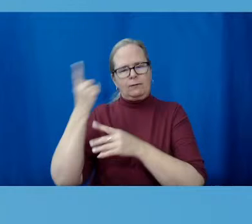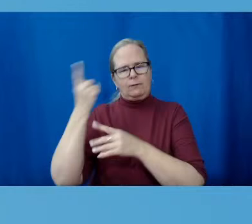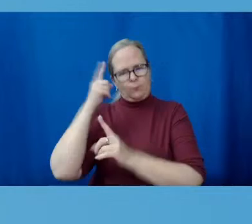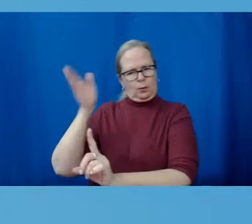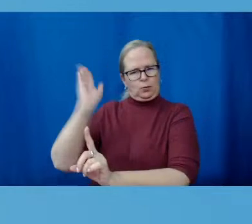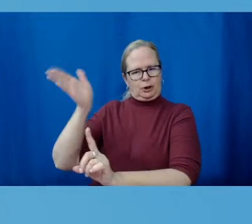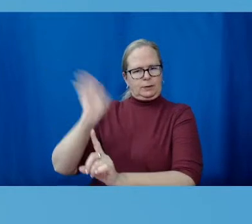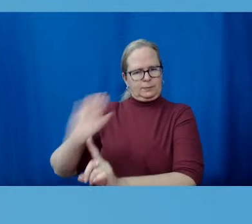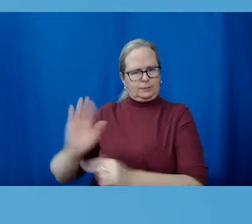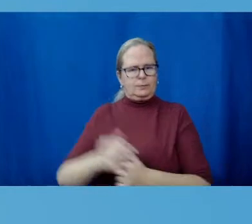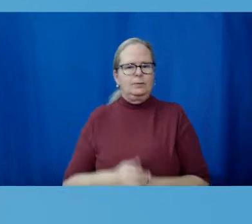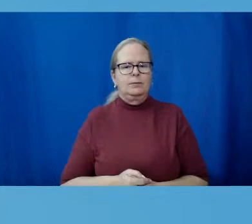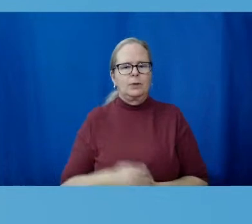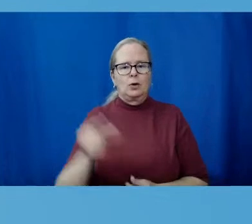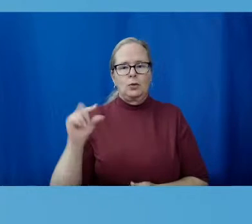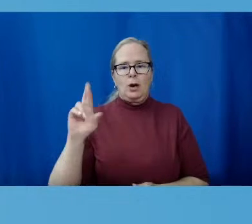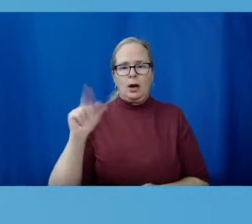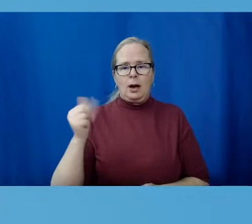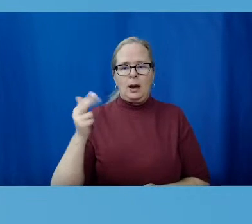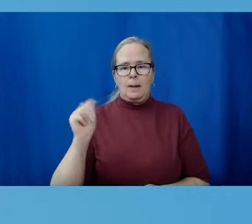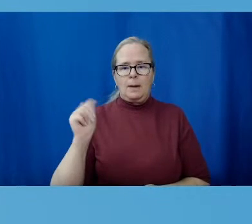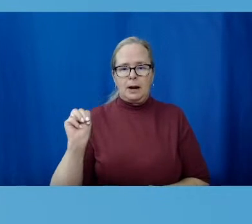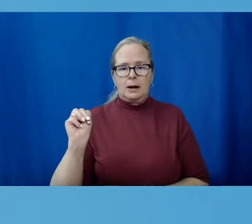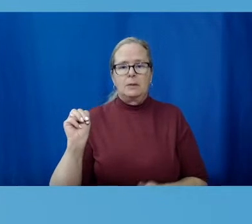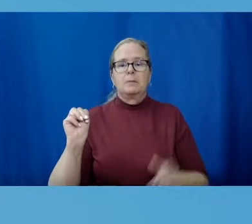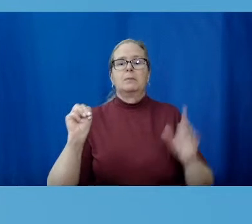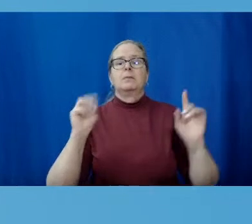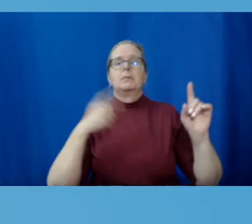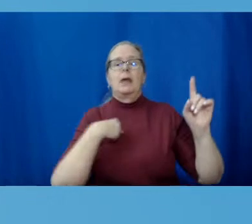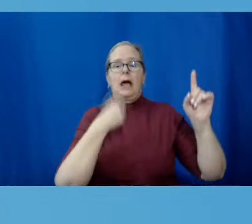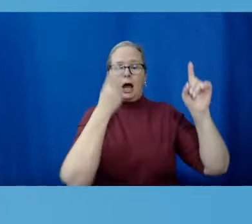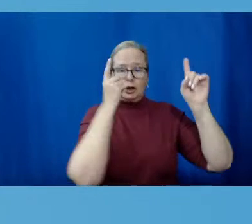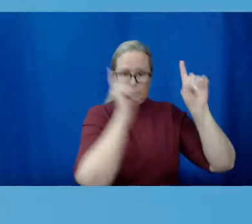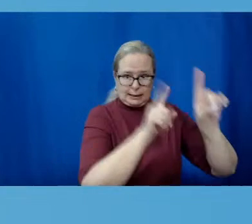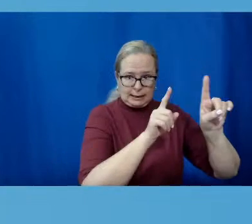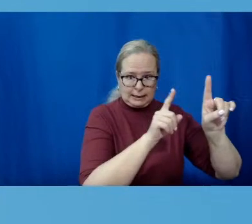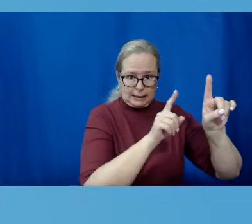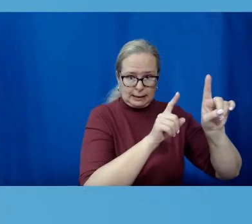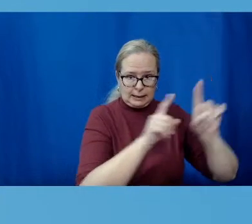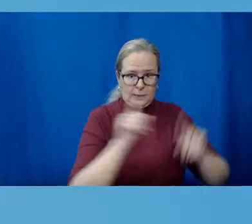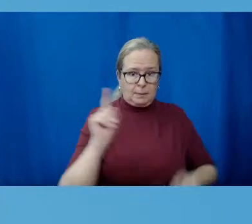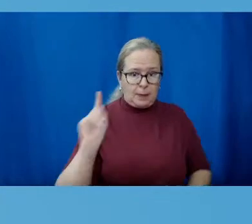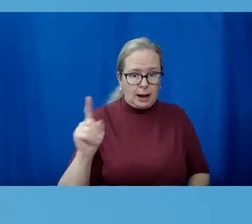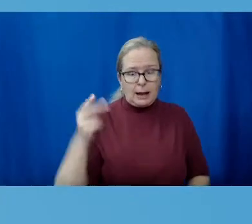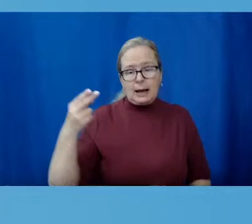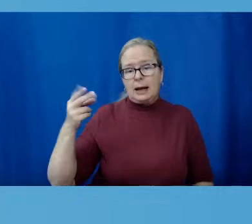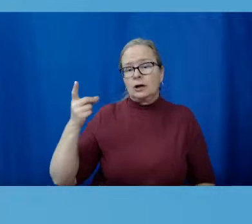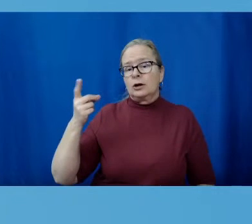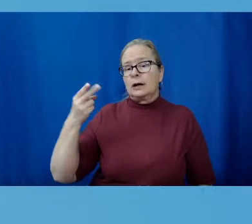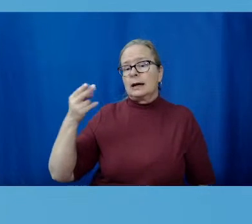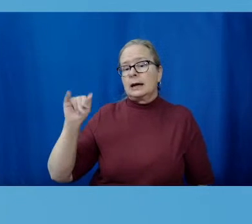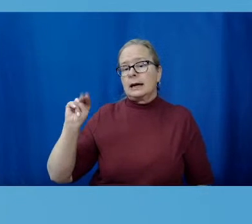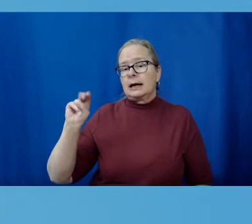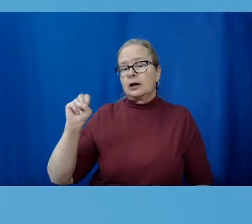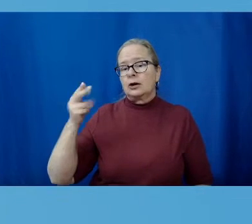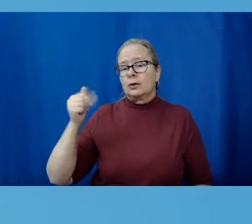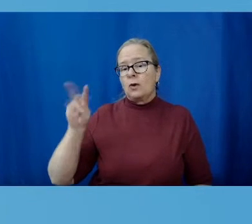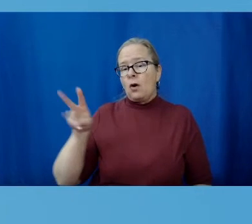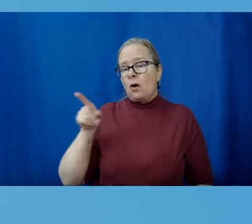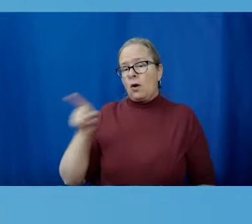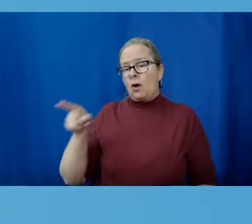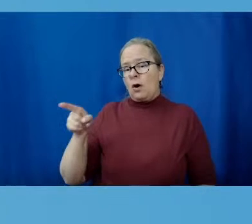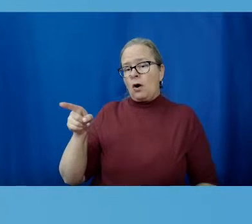line. Like, she should be a civil servant giving, it's called, I guess, fearless advice to government. And then